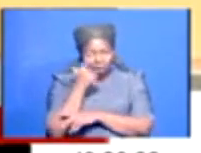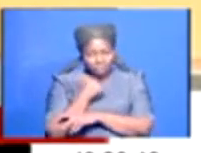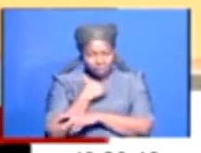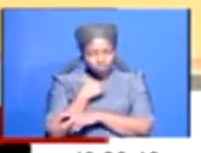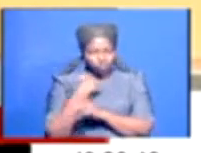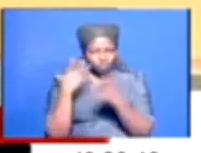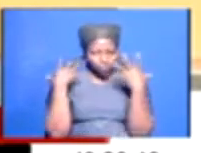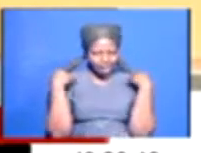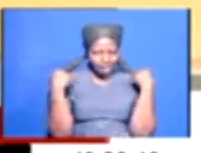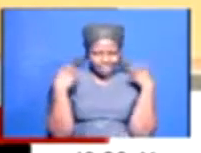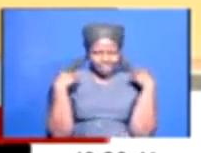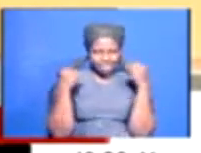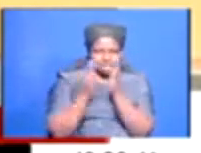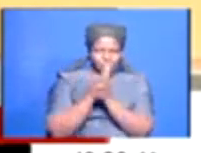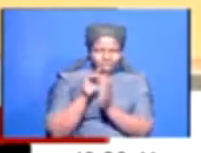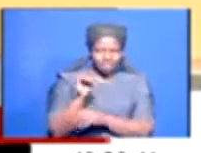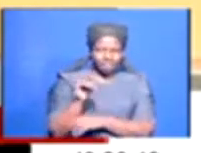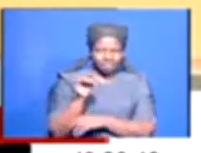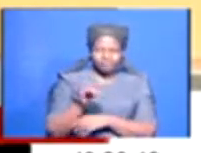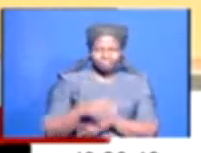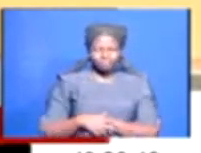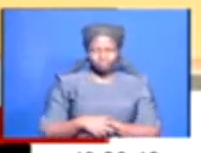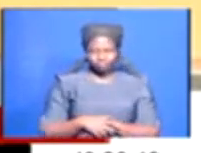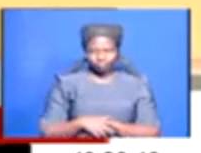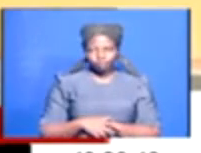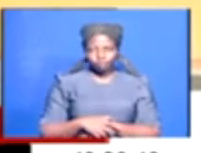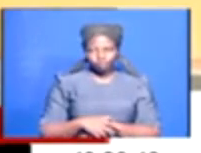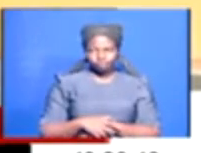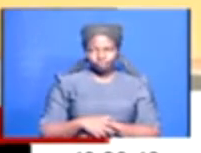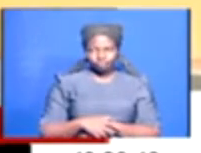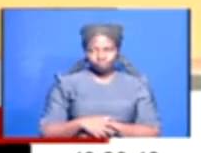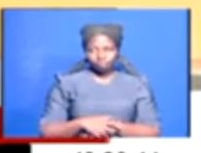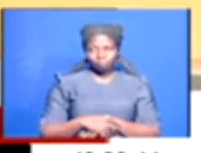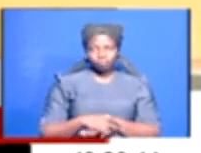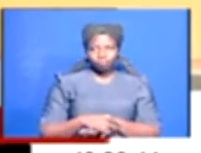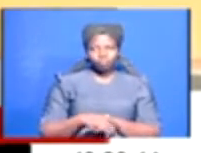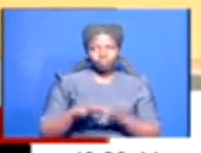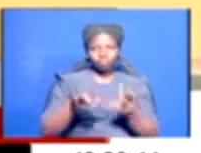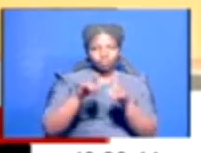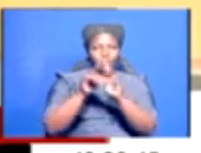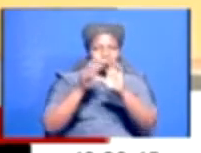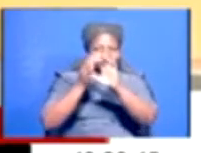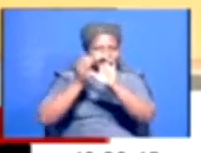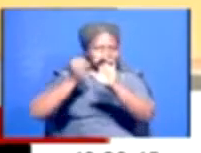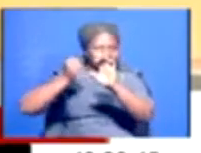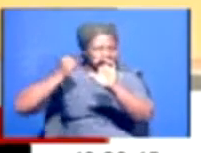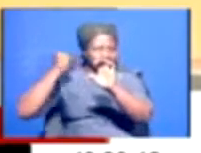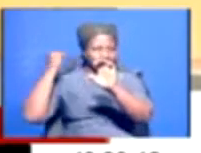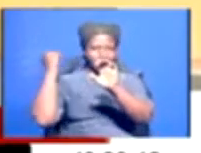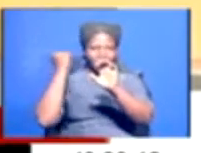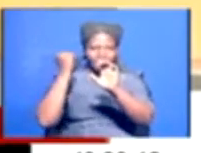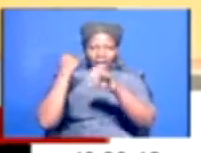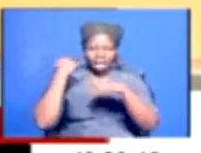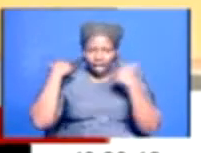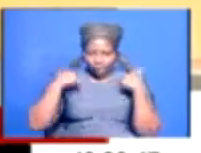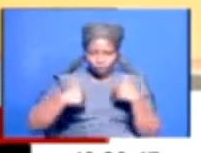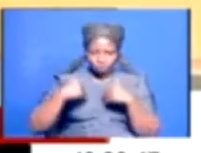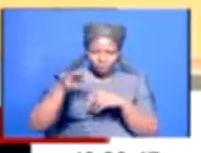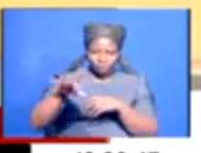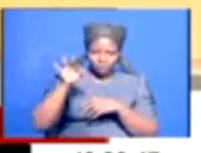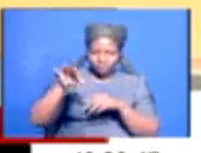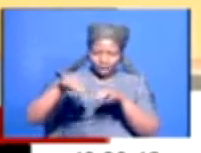with it. Also, I didn't have a javelin. I just make a stick which looked